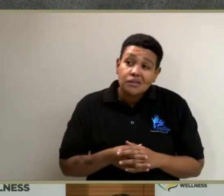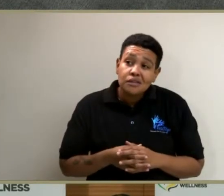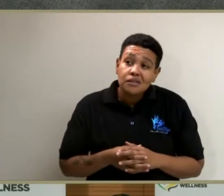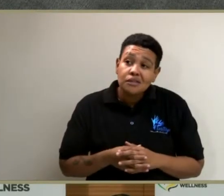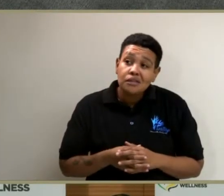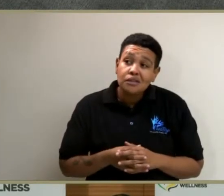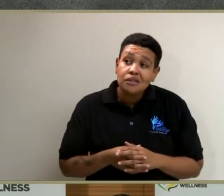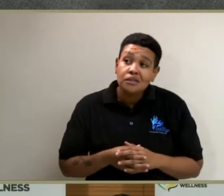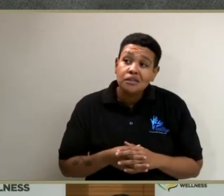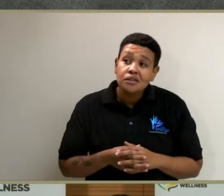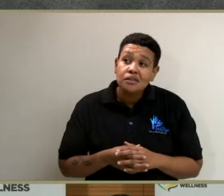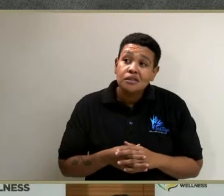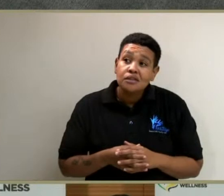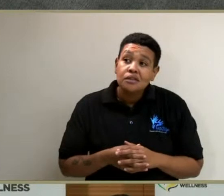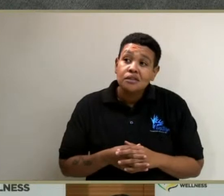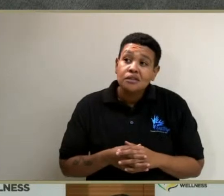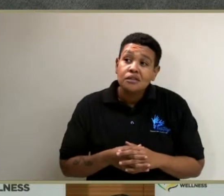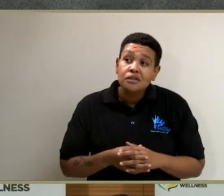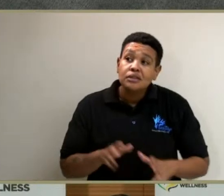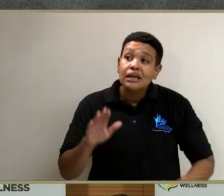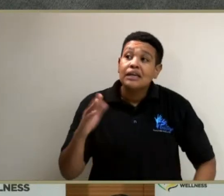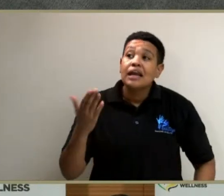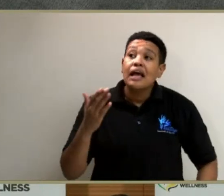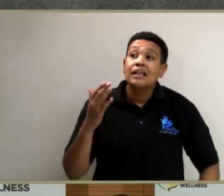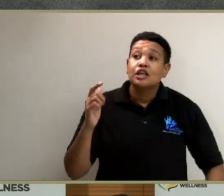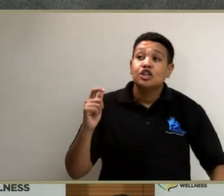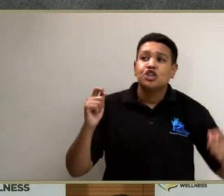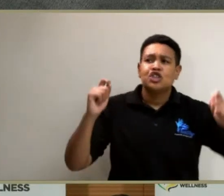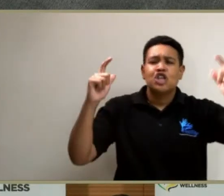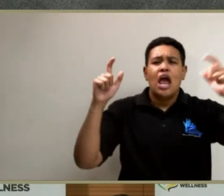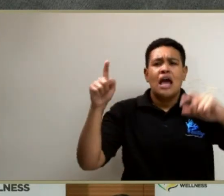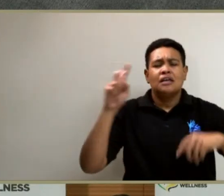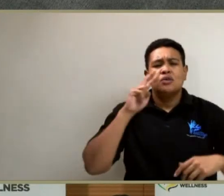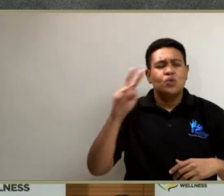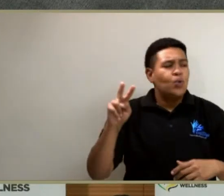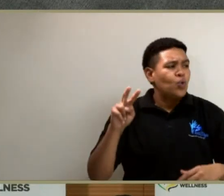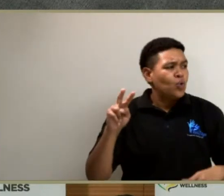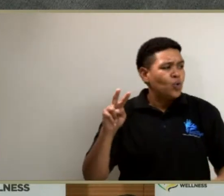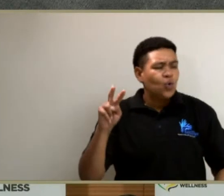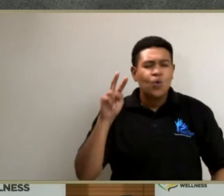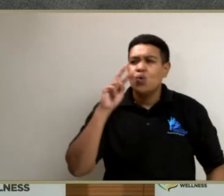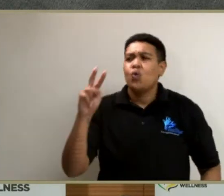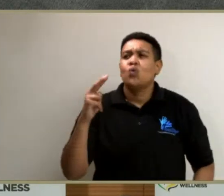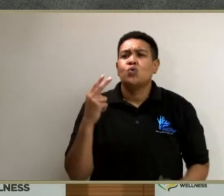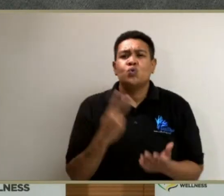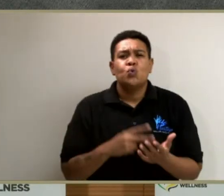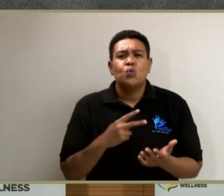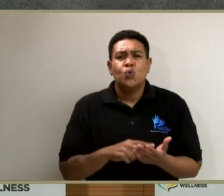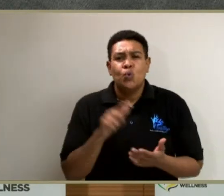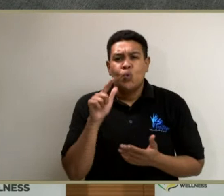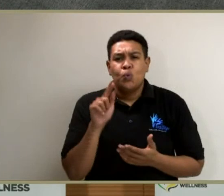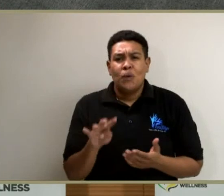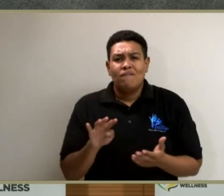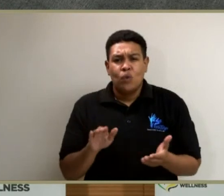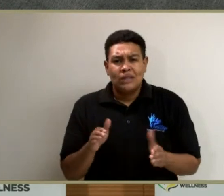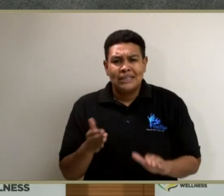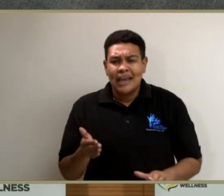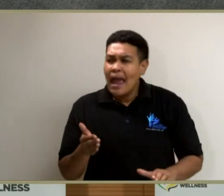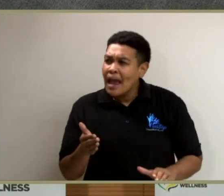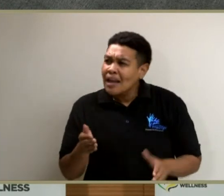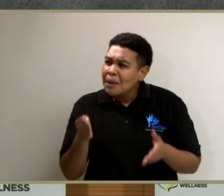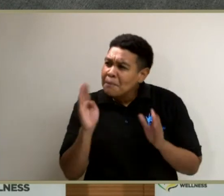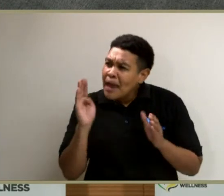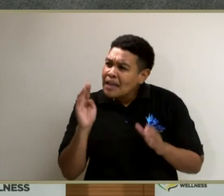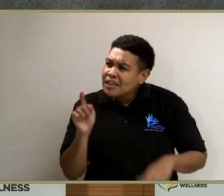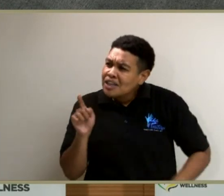chart. That's the one. I want us to look at this and really pay a little attention to